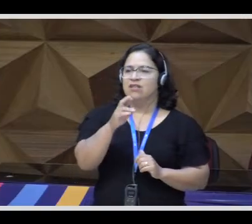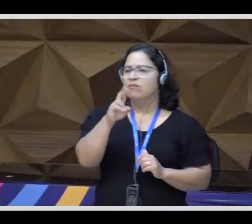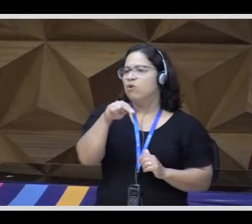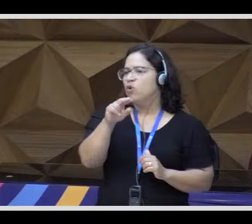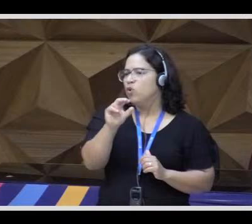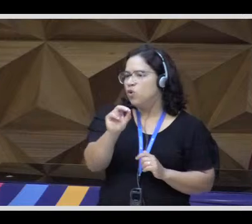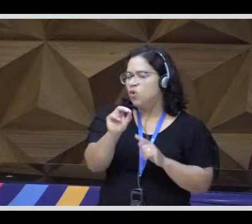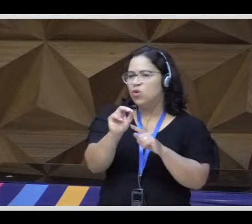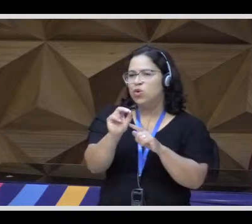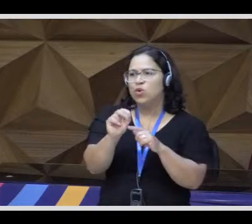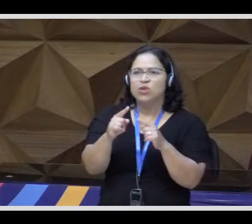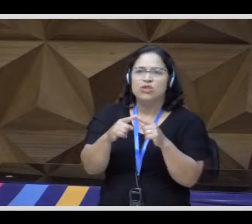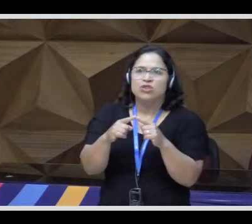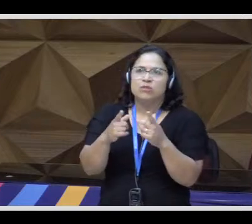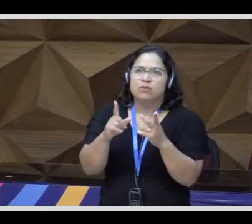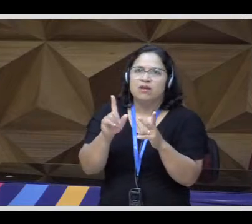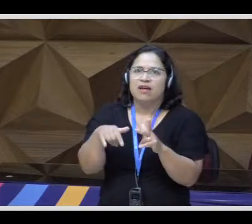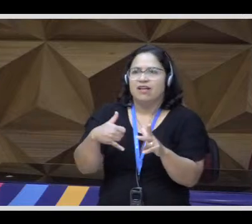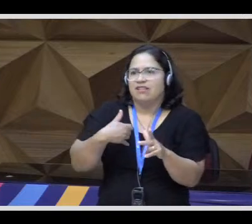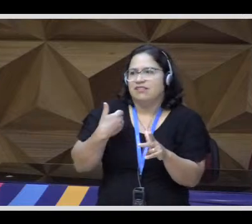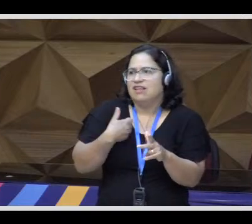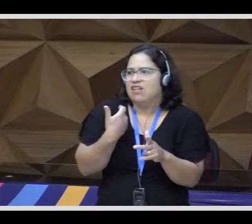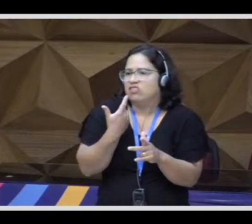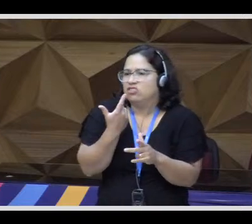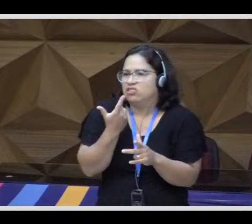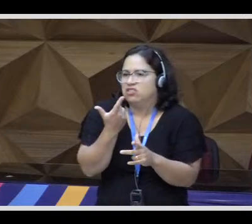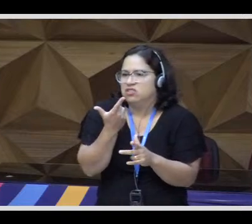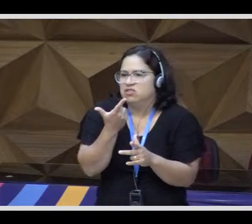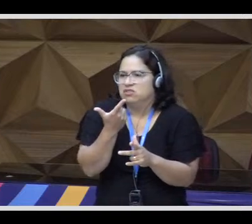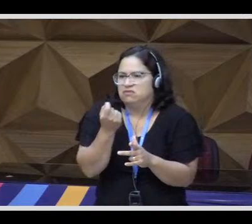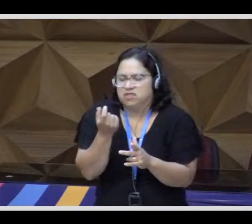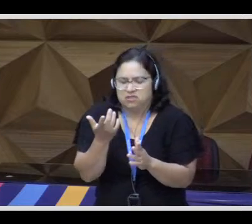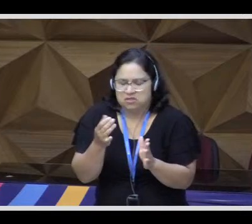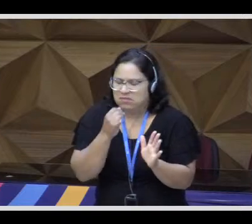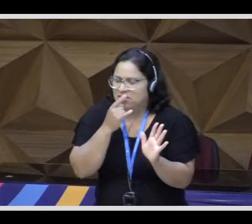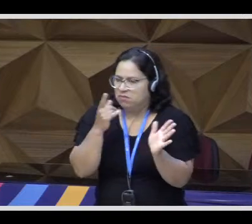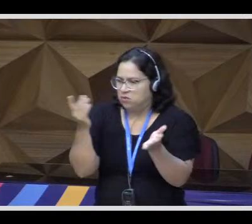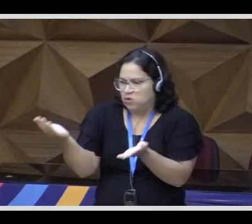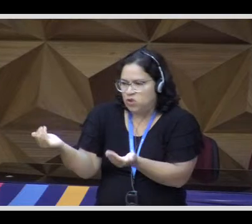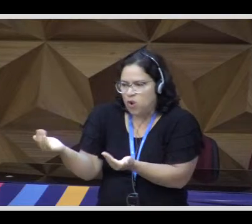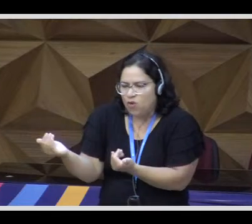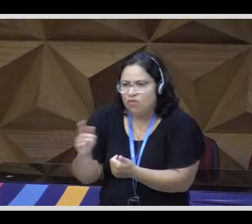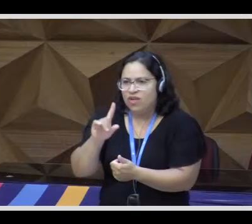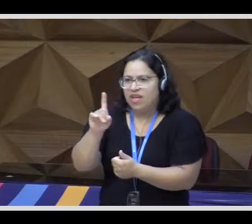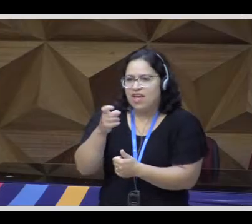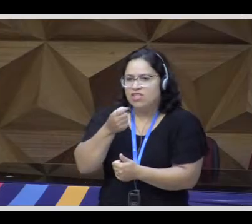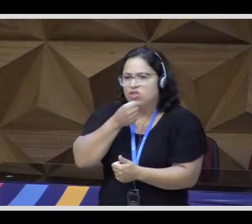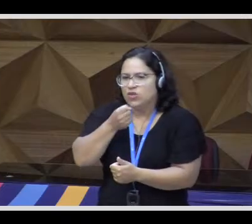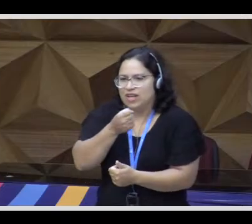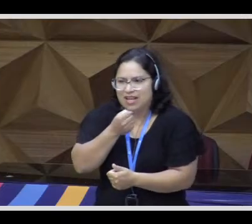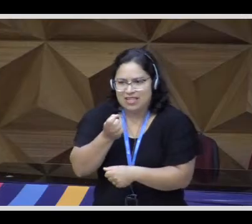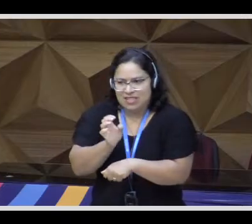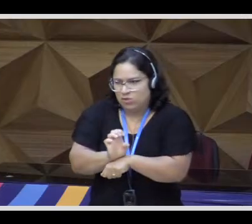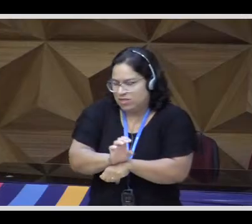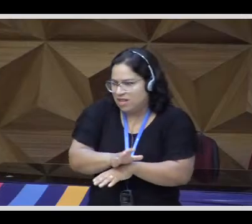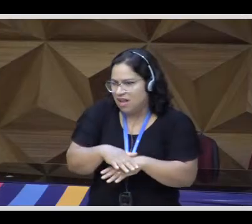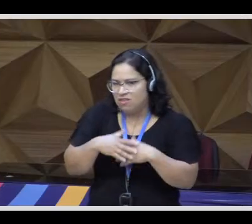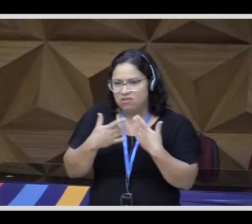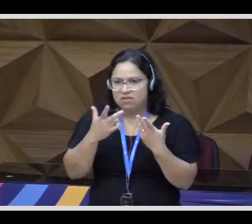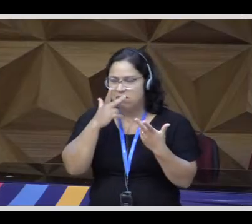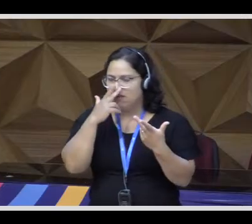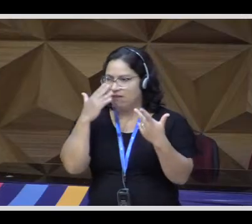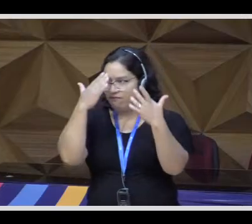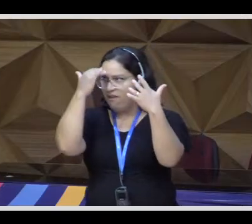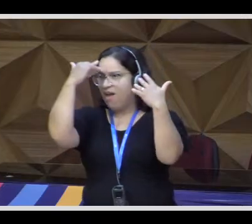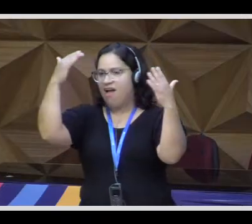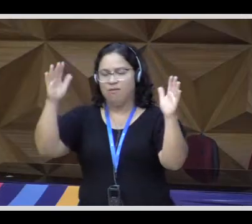20 years old, so very young. The political journalists of the state didn't heard about it because he was an